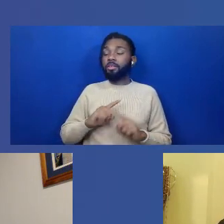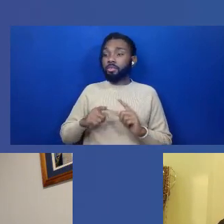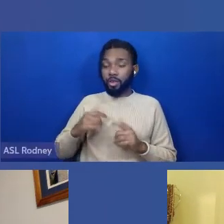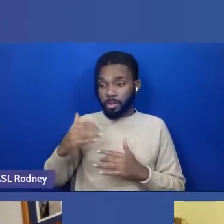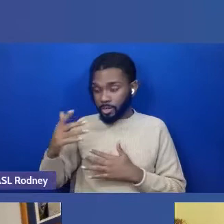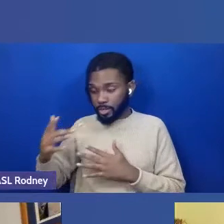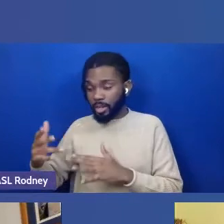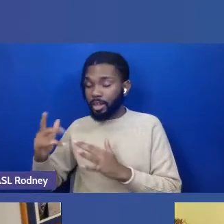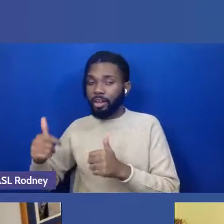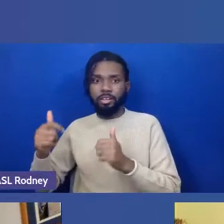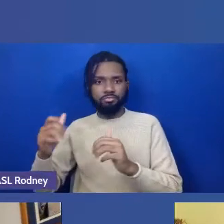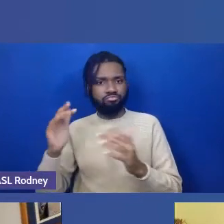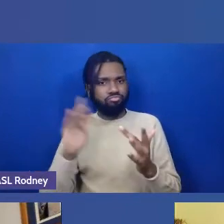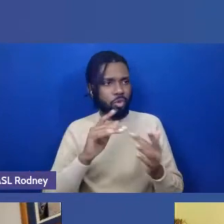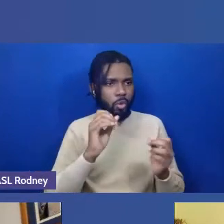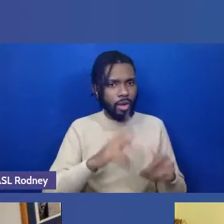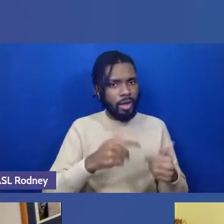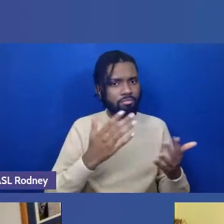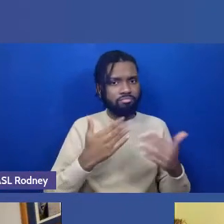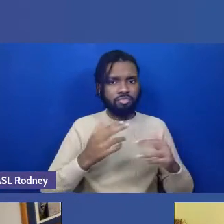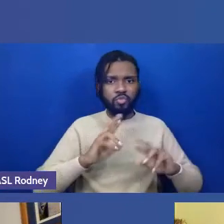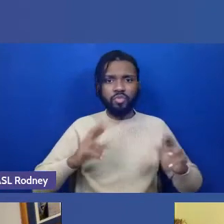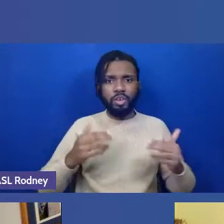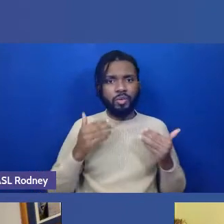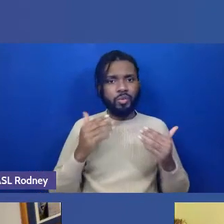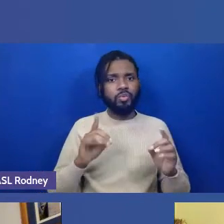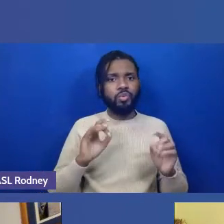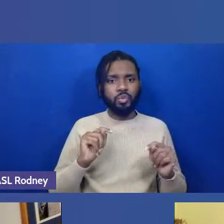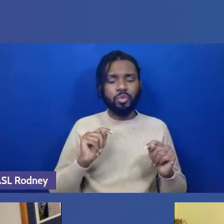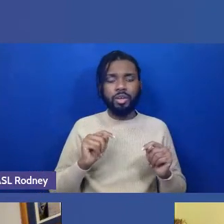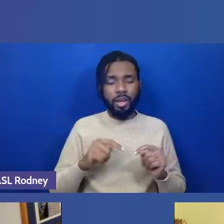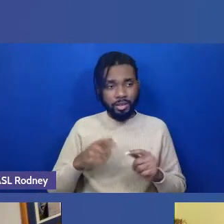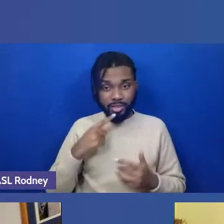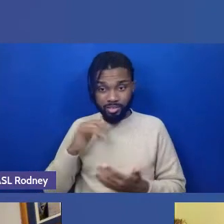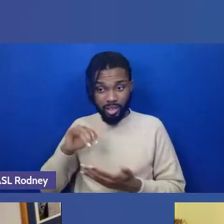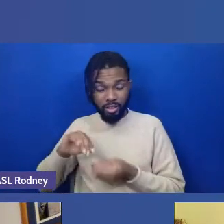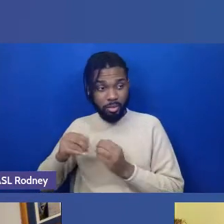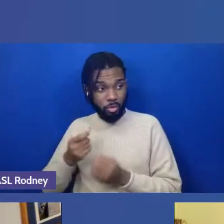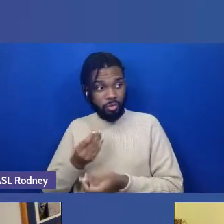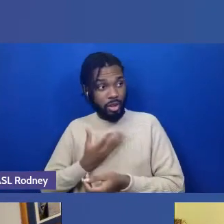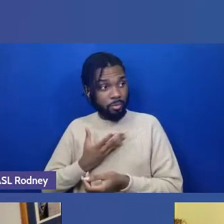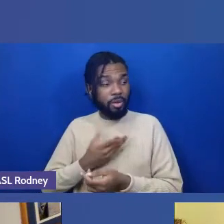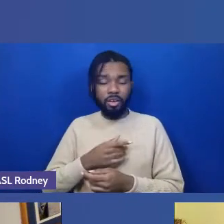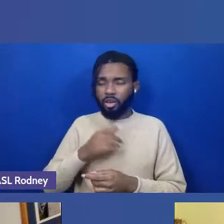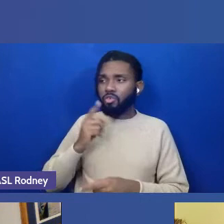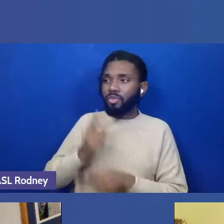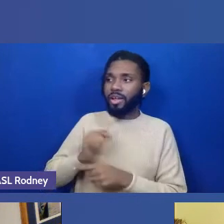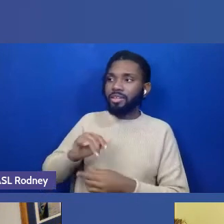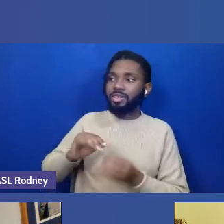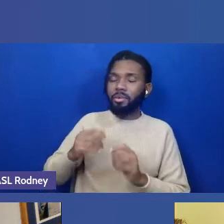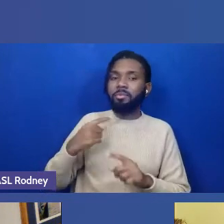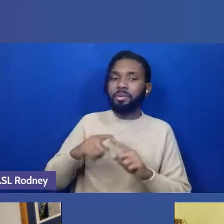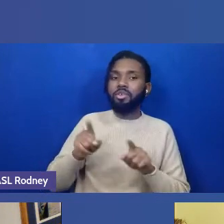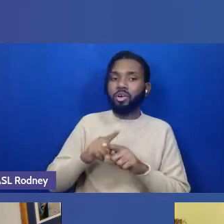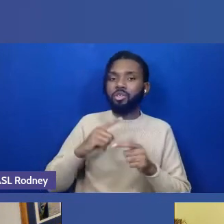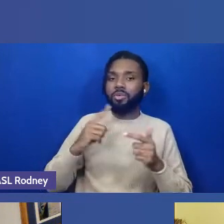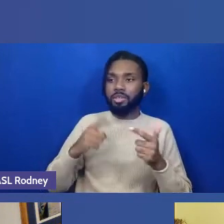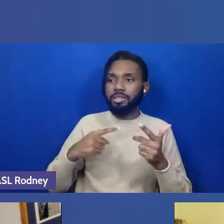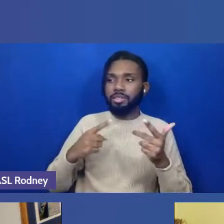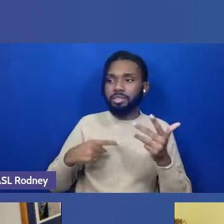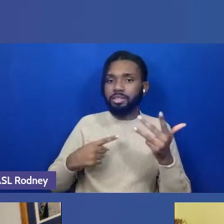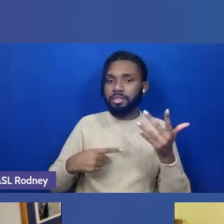said, let's do it. And I said, this is the number you gave me. And Ronnie said, yeah, it's that number. And then this, and then this, and then